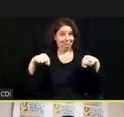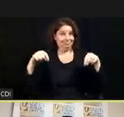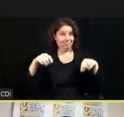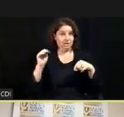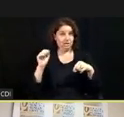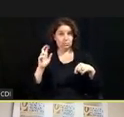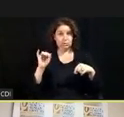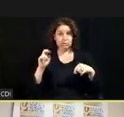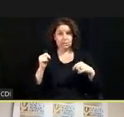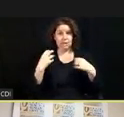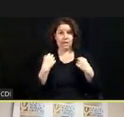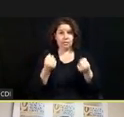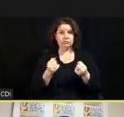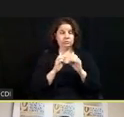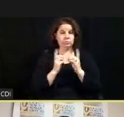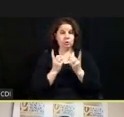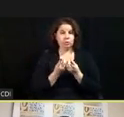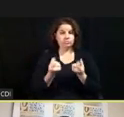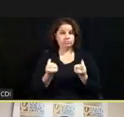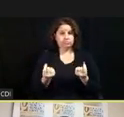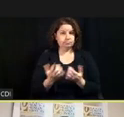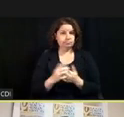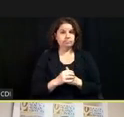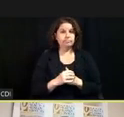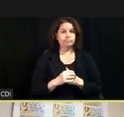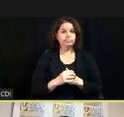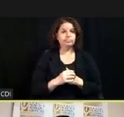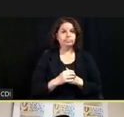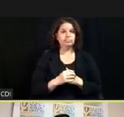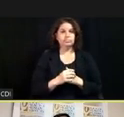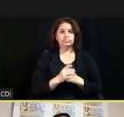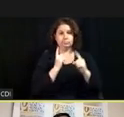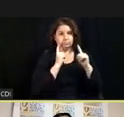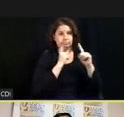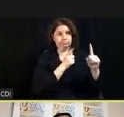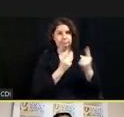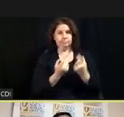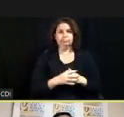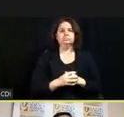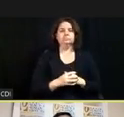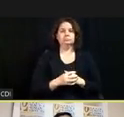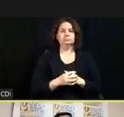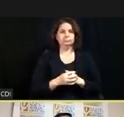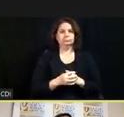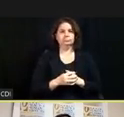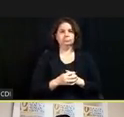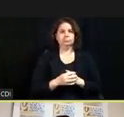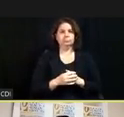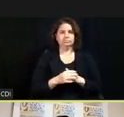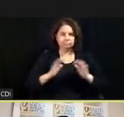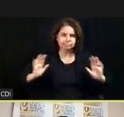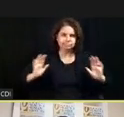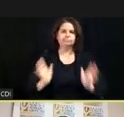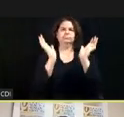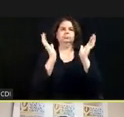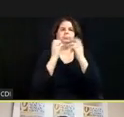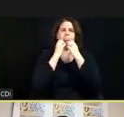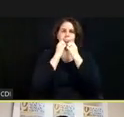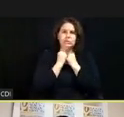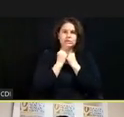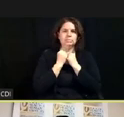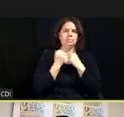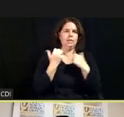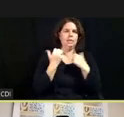Department. Marin County is to promote and protect the health, well-being, self-sufficiency, and safety for